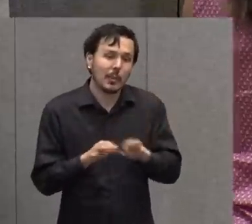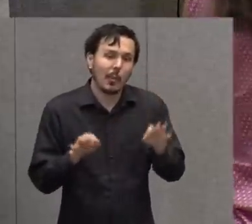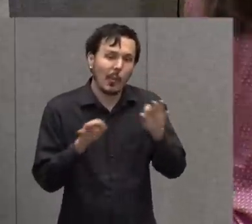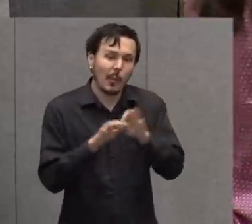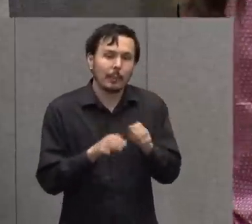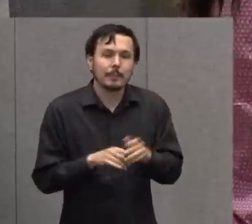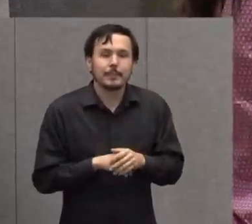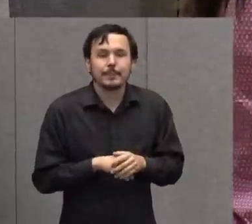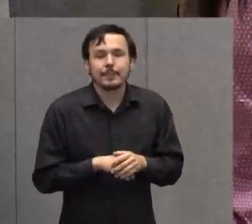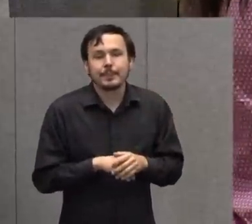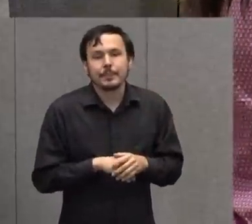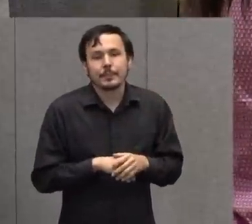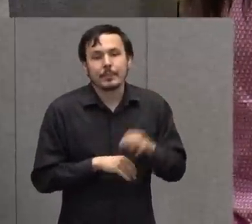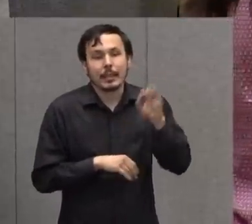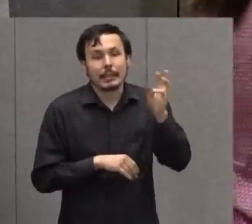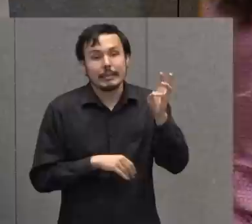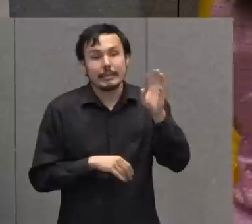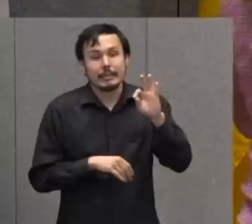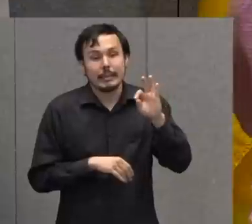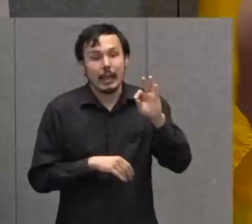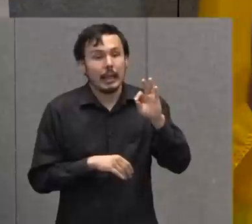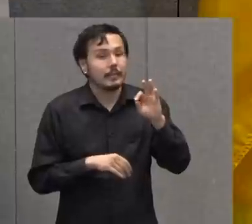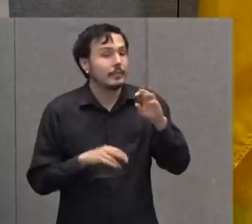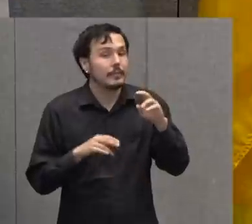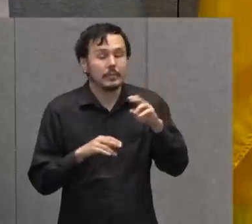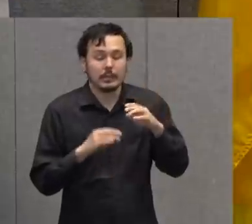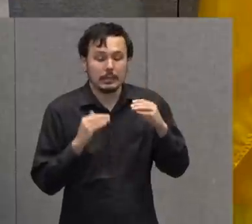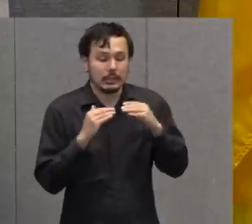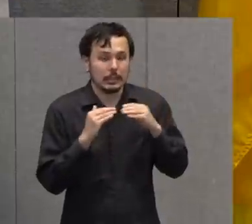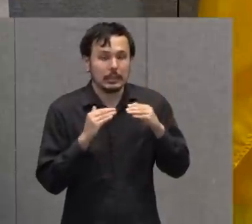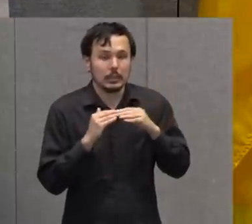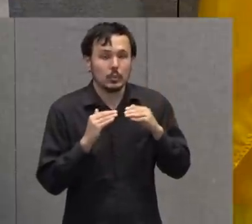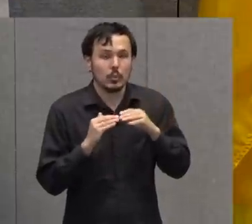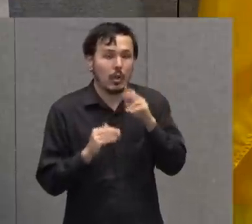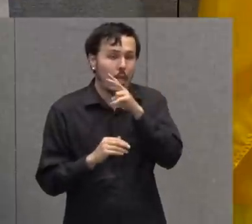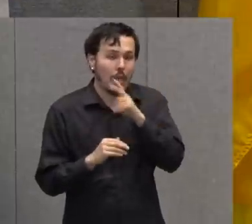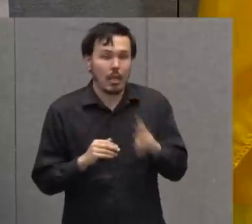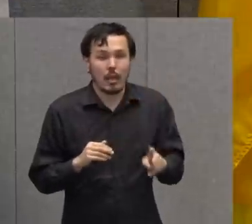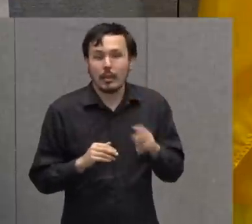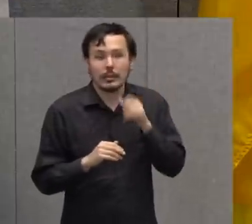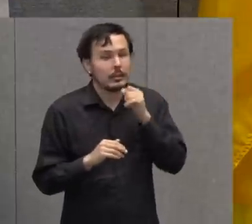not, this means does not equal pattern 24.